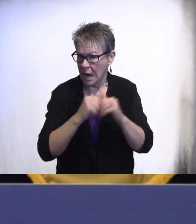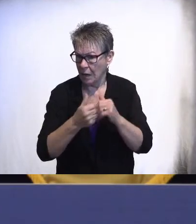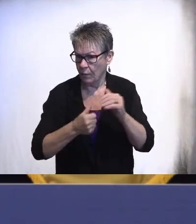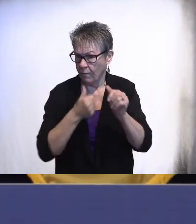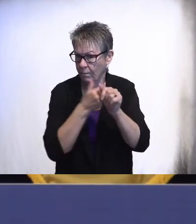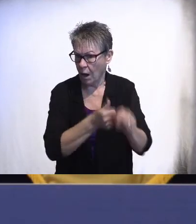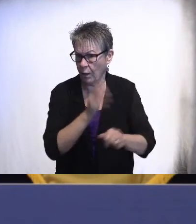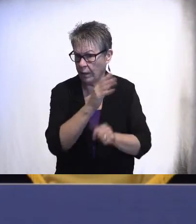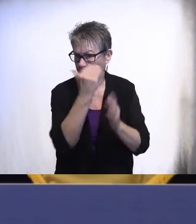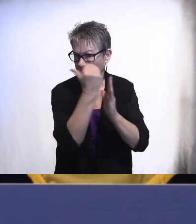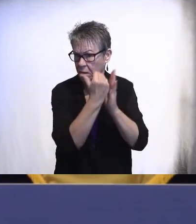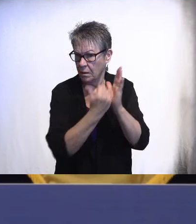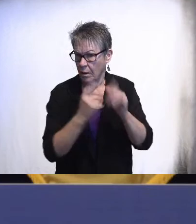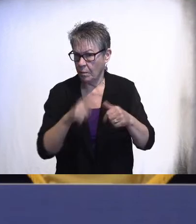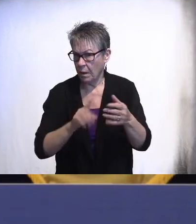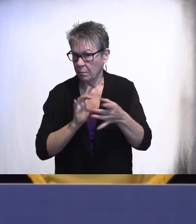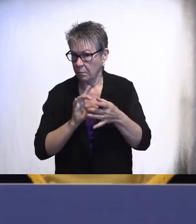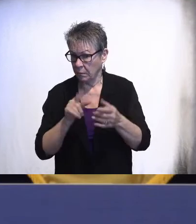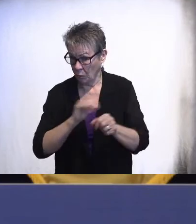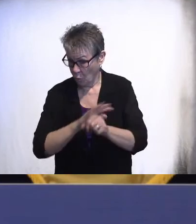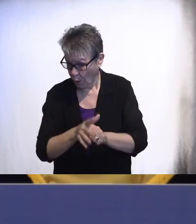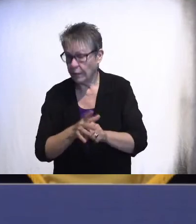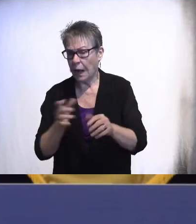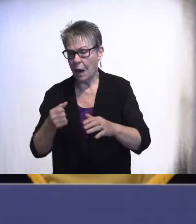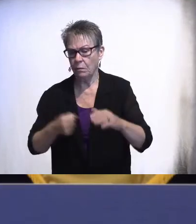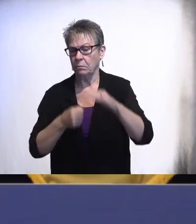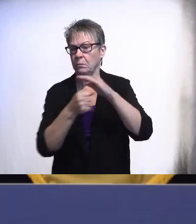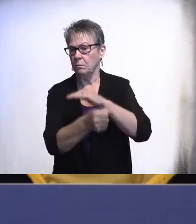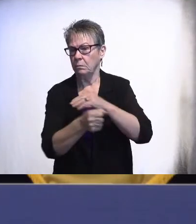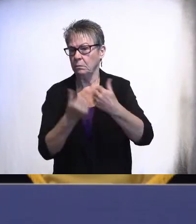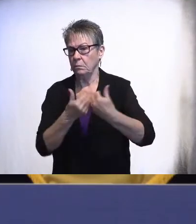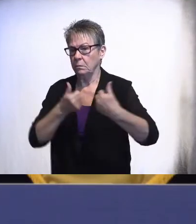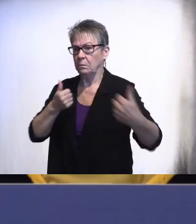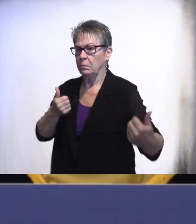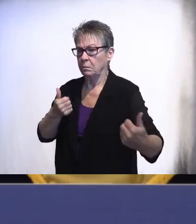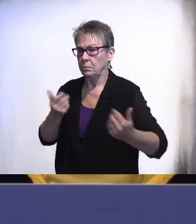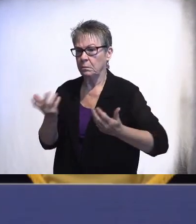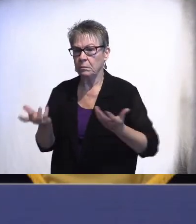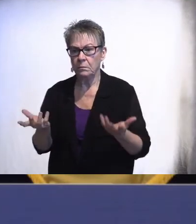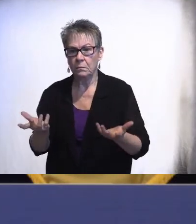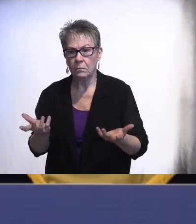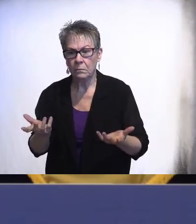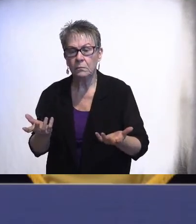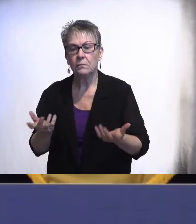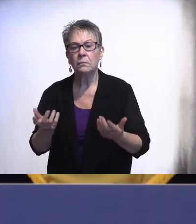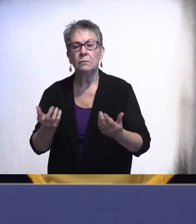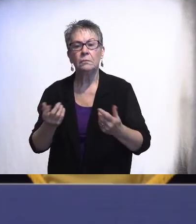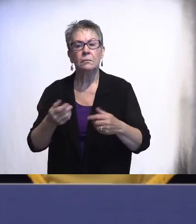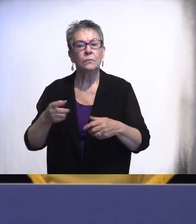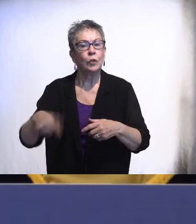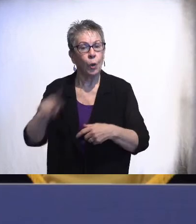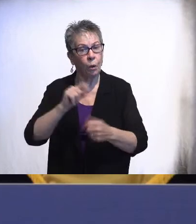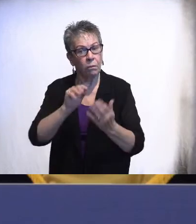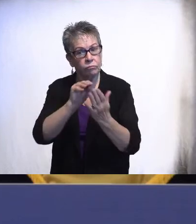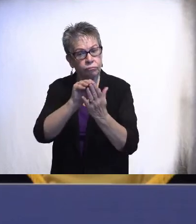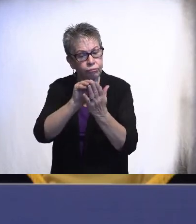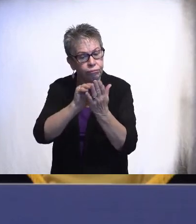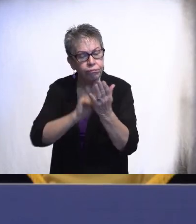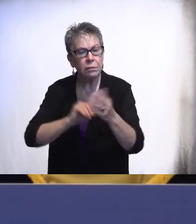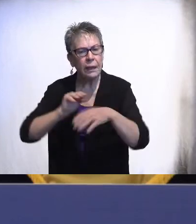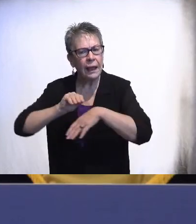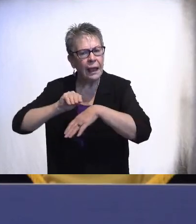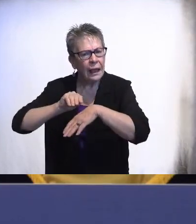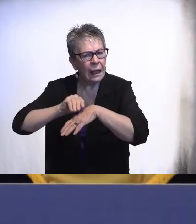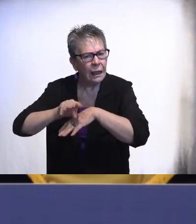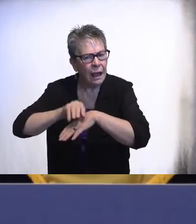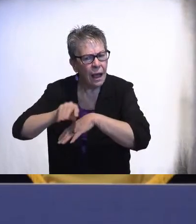that Judy and her team will be formulating over the next number of weeks. That'll be quarantining. It'll be things